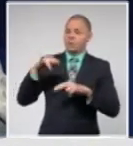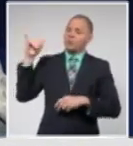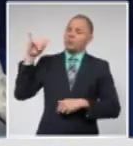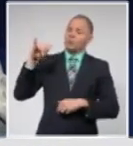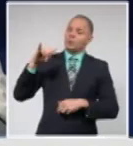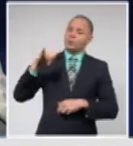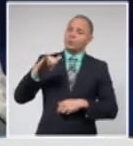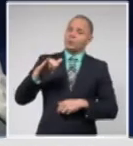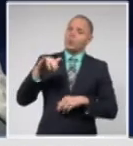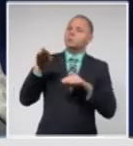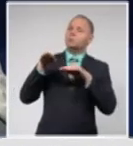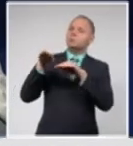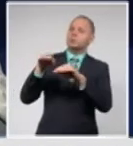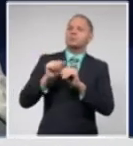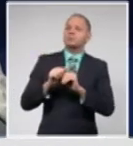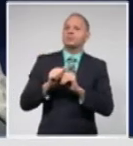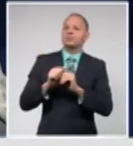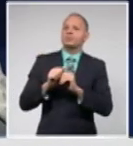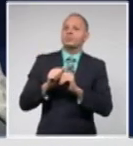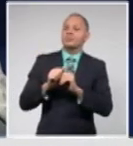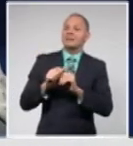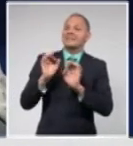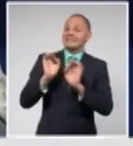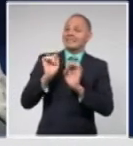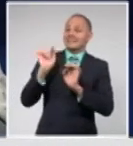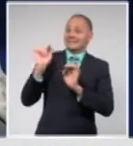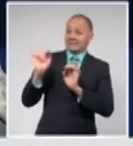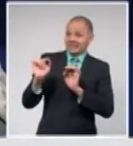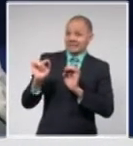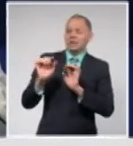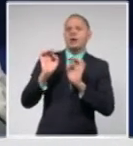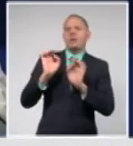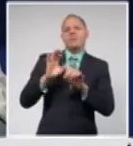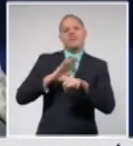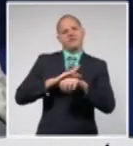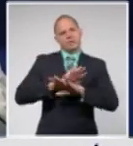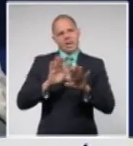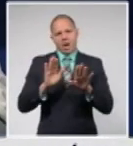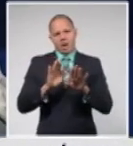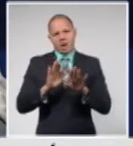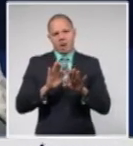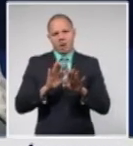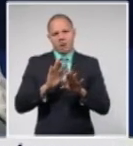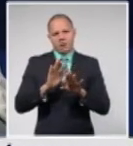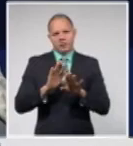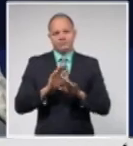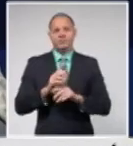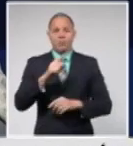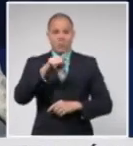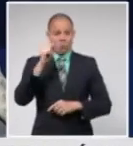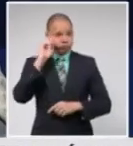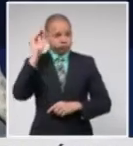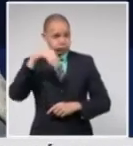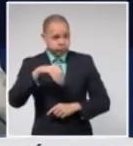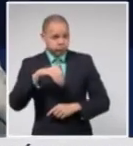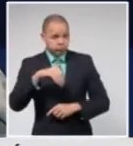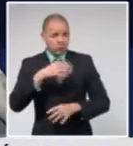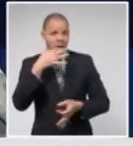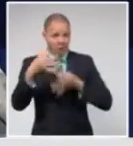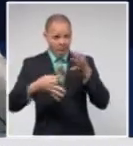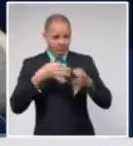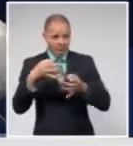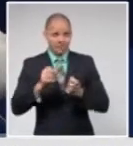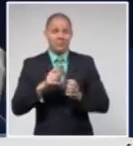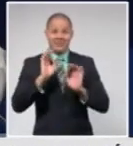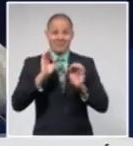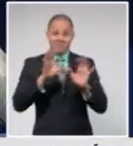of 472 patients in this age group. They've all presented a favorable evolution. However, there's a high